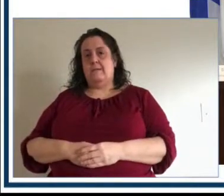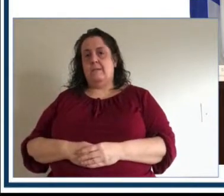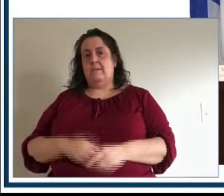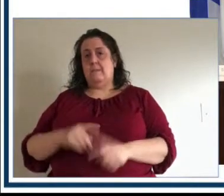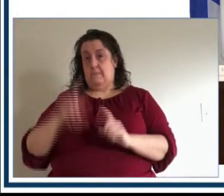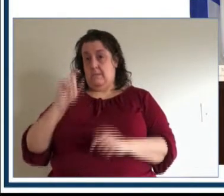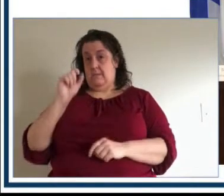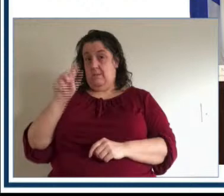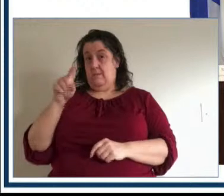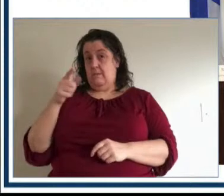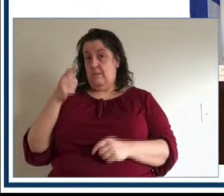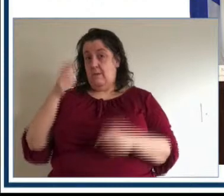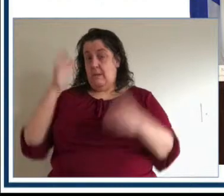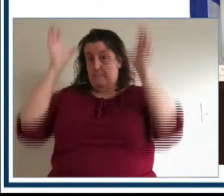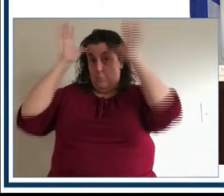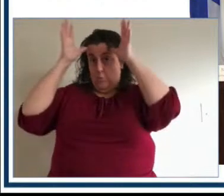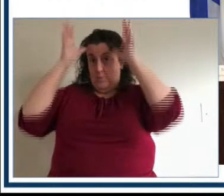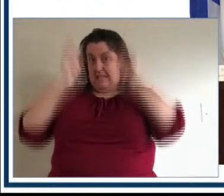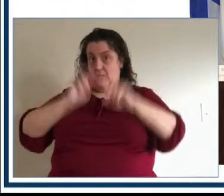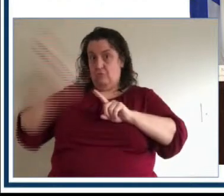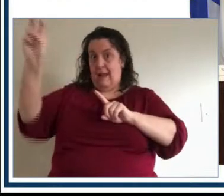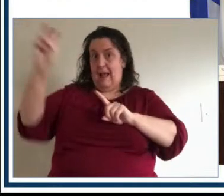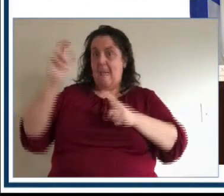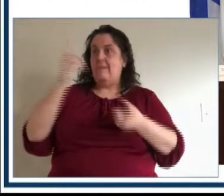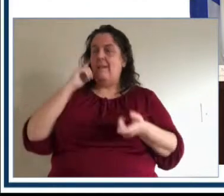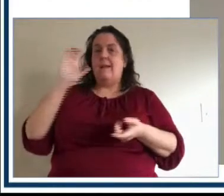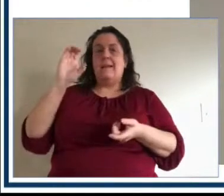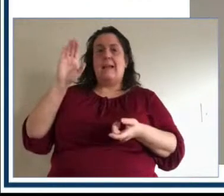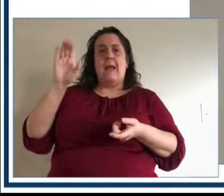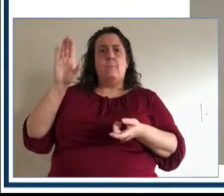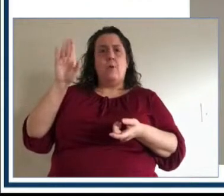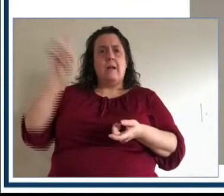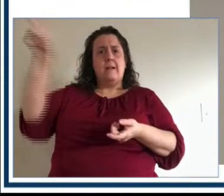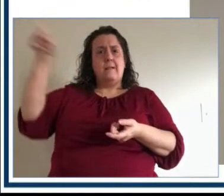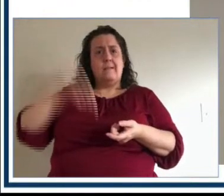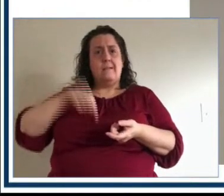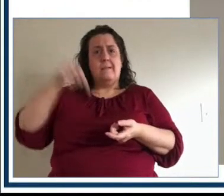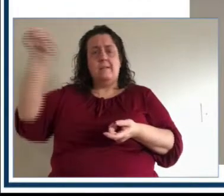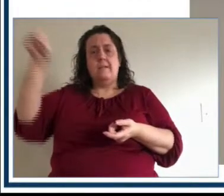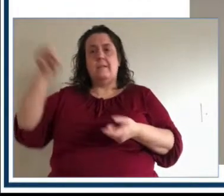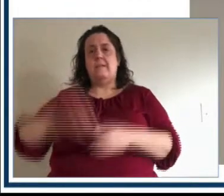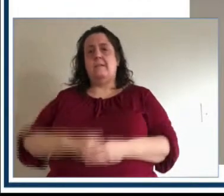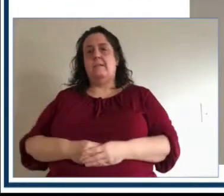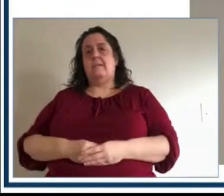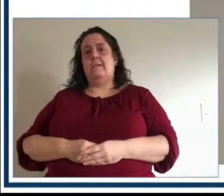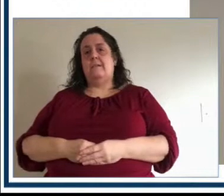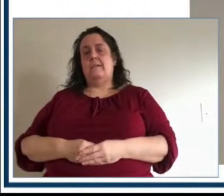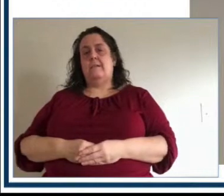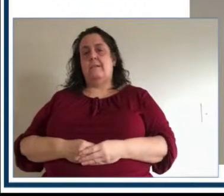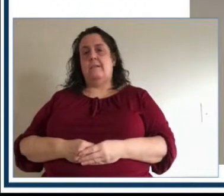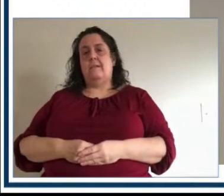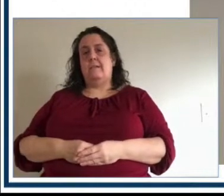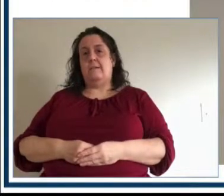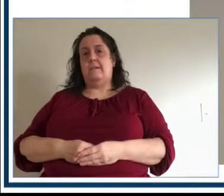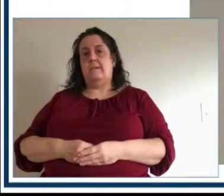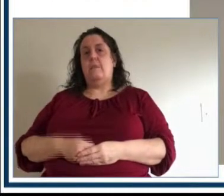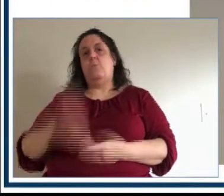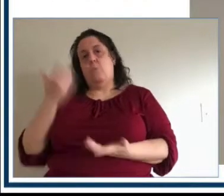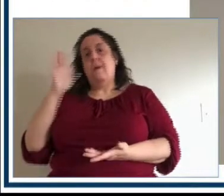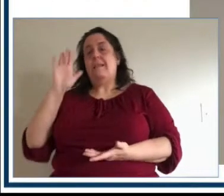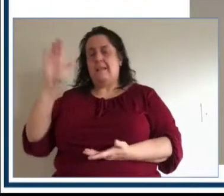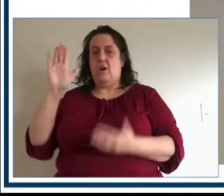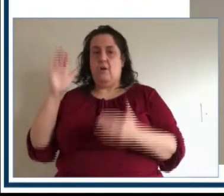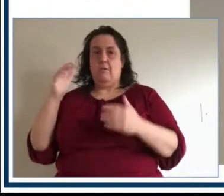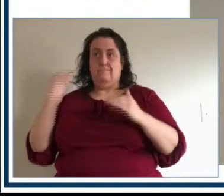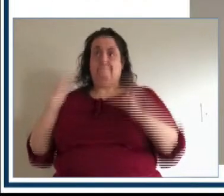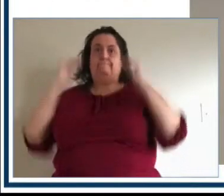back. That's a distinction of that. That's a level of hockey that, and they have all sorts of protocols that go along with